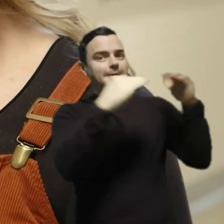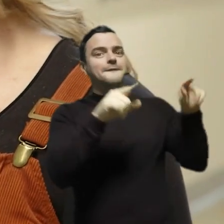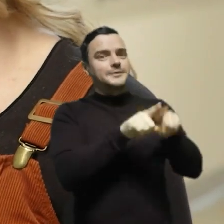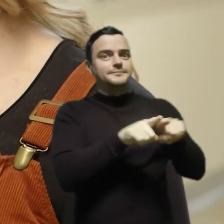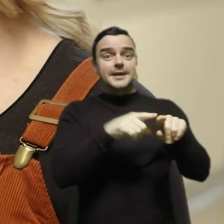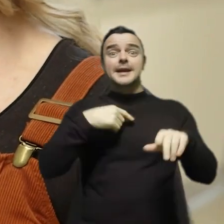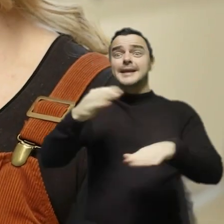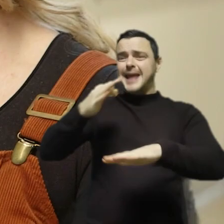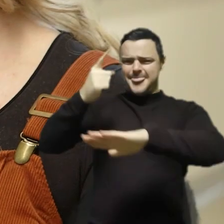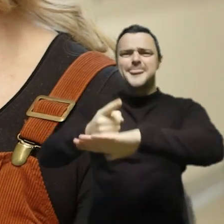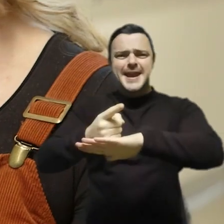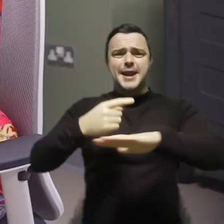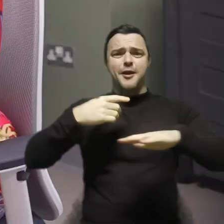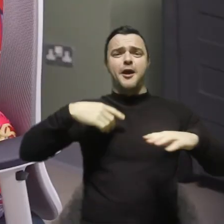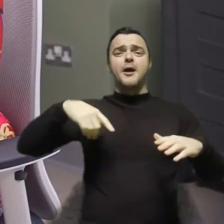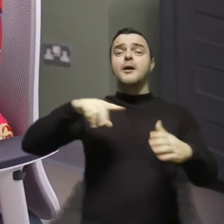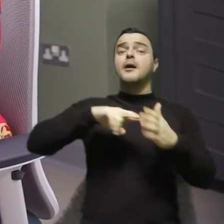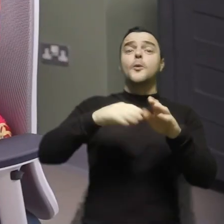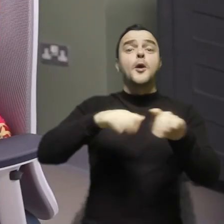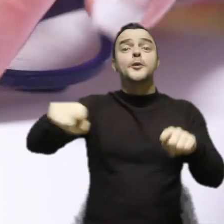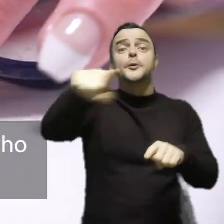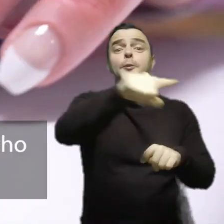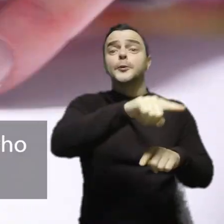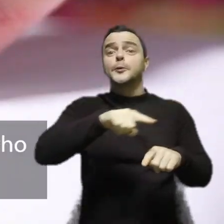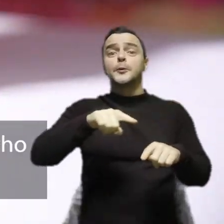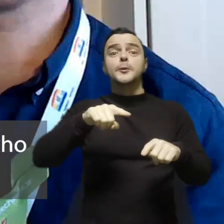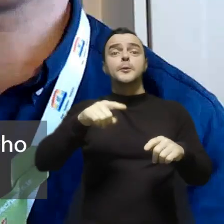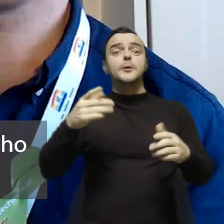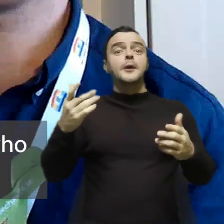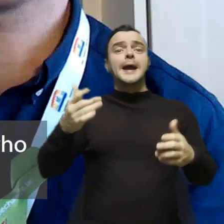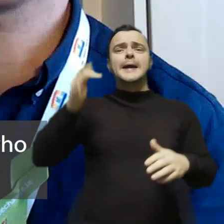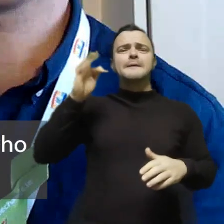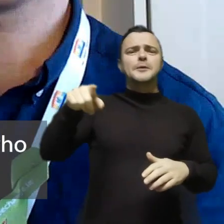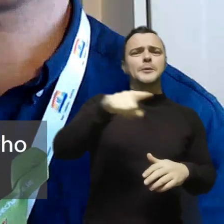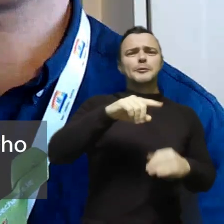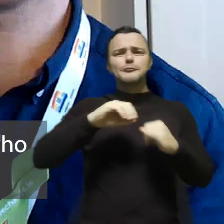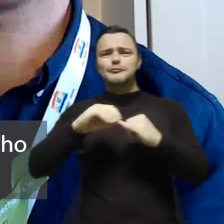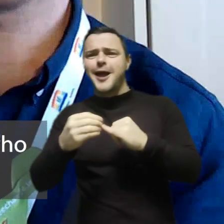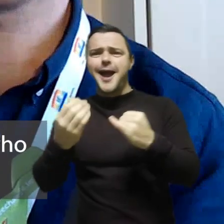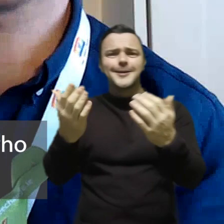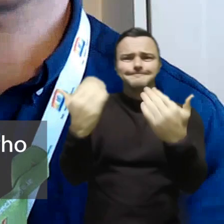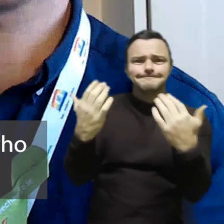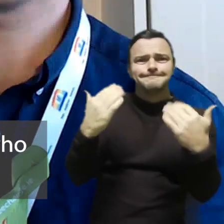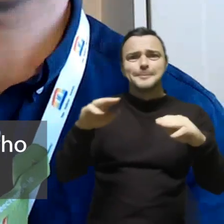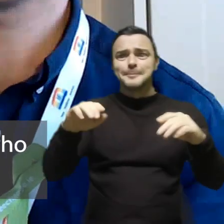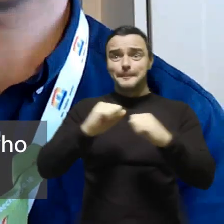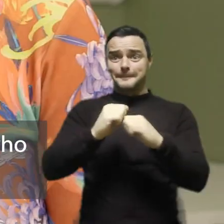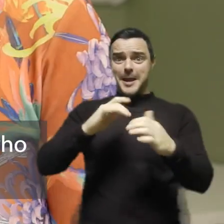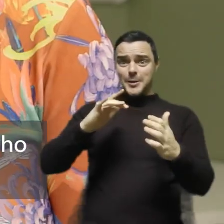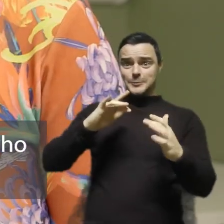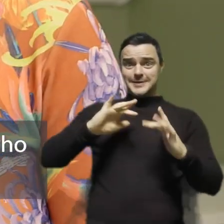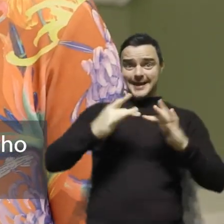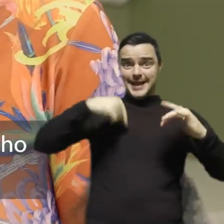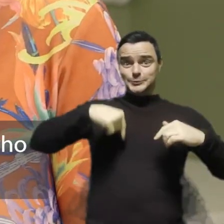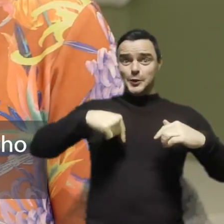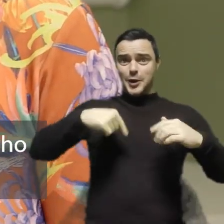spirit, but we'll definitely be there organizationally with you as well. If you were trying to sell the network to someone who's thinking about